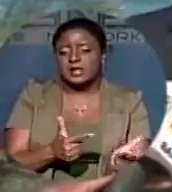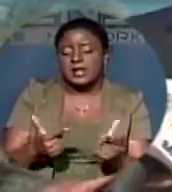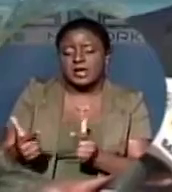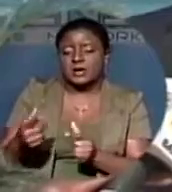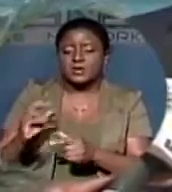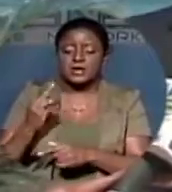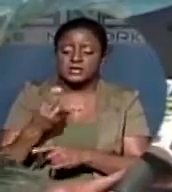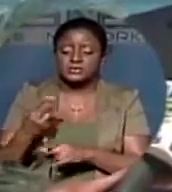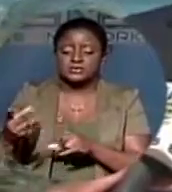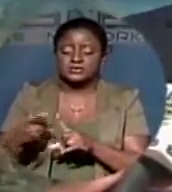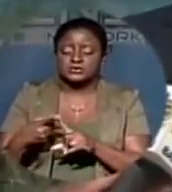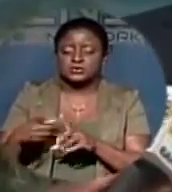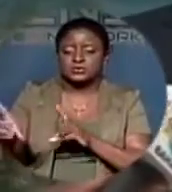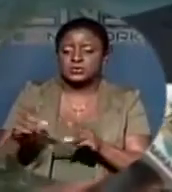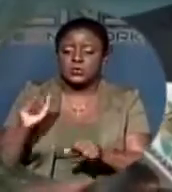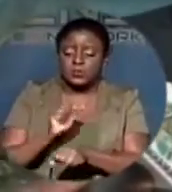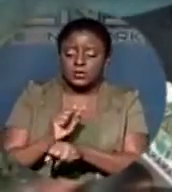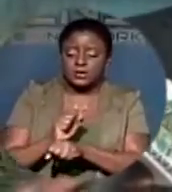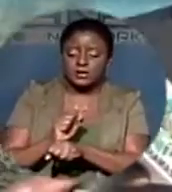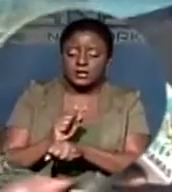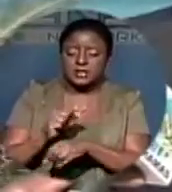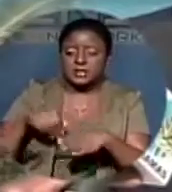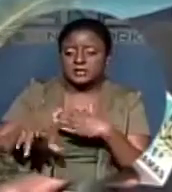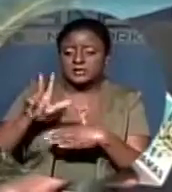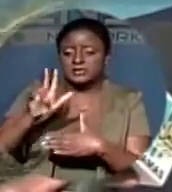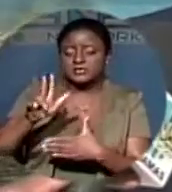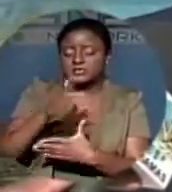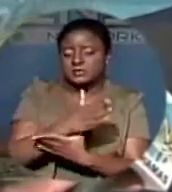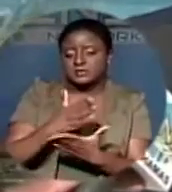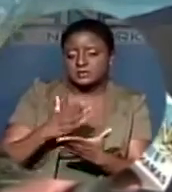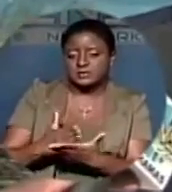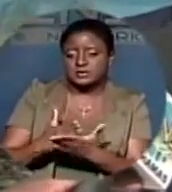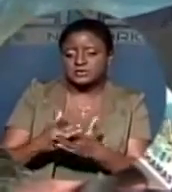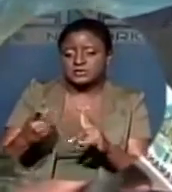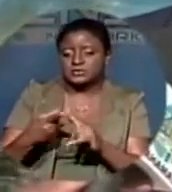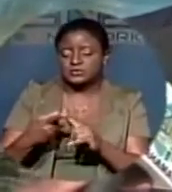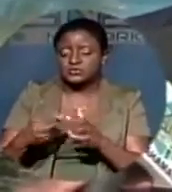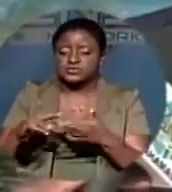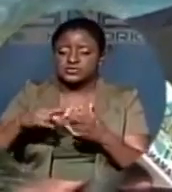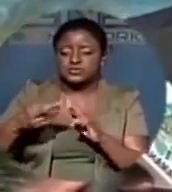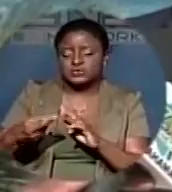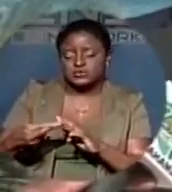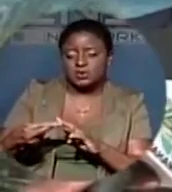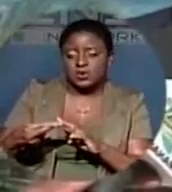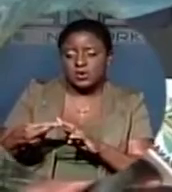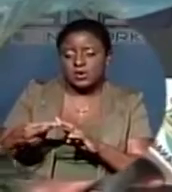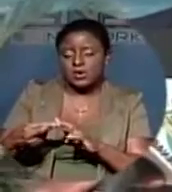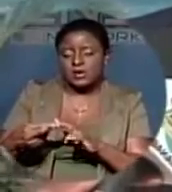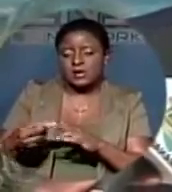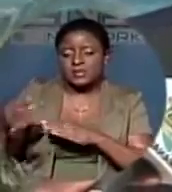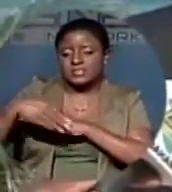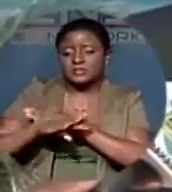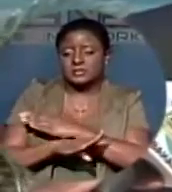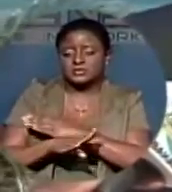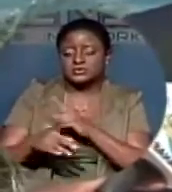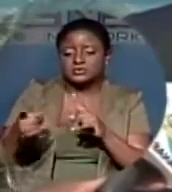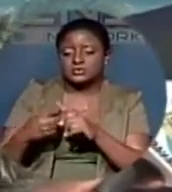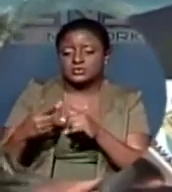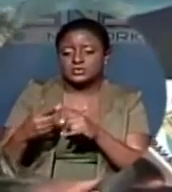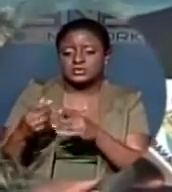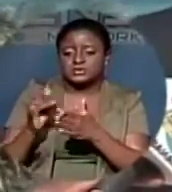to restore the beach to its position in the late